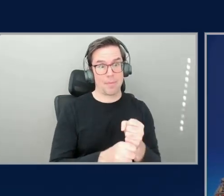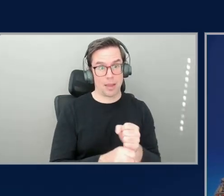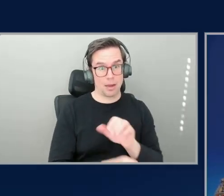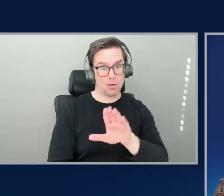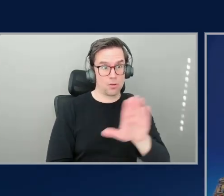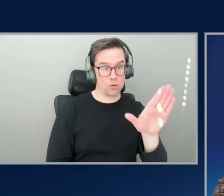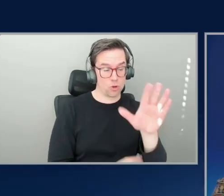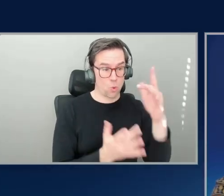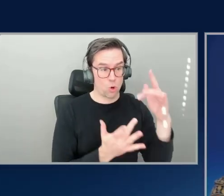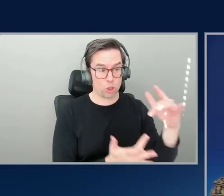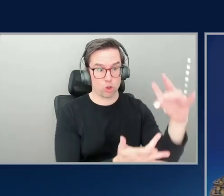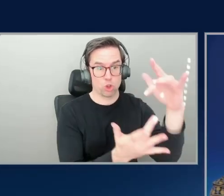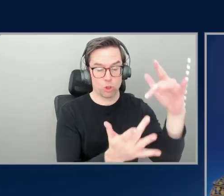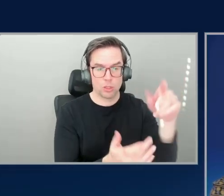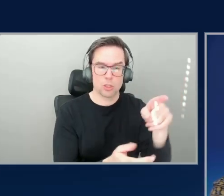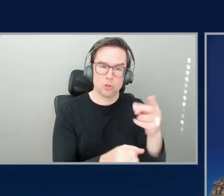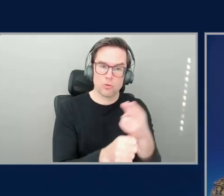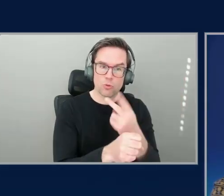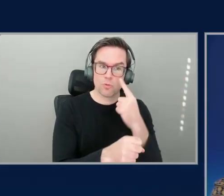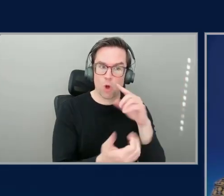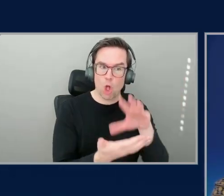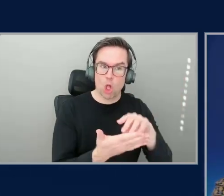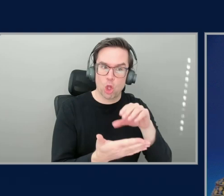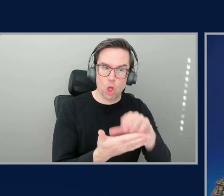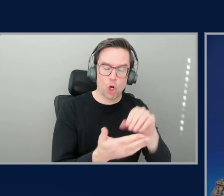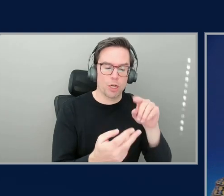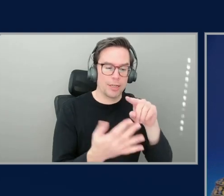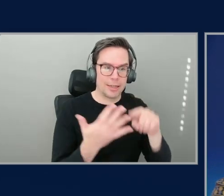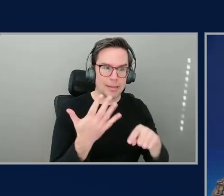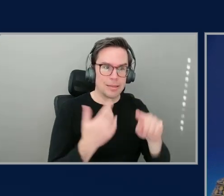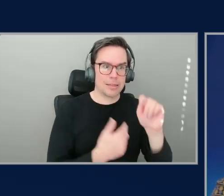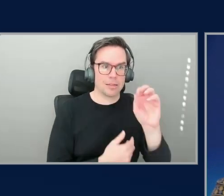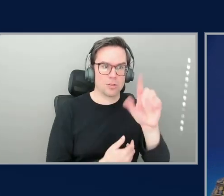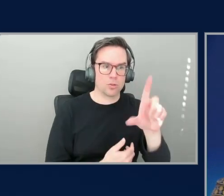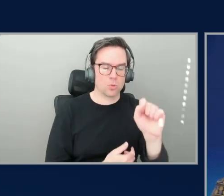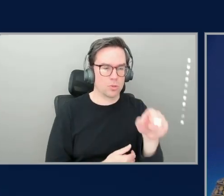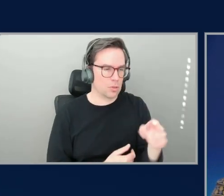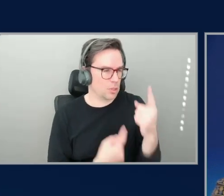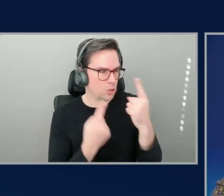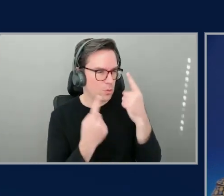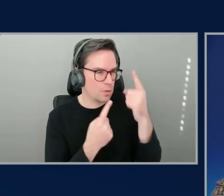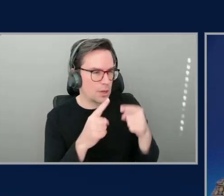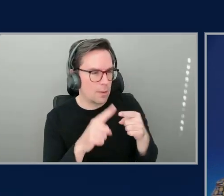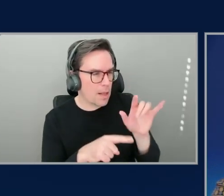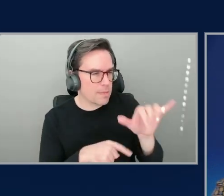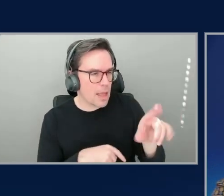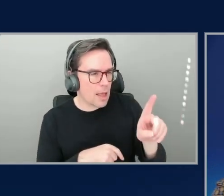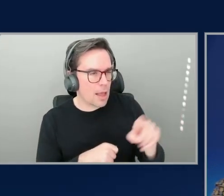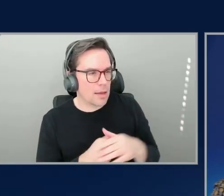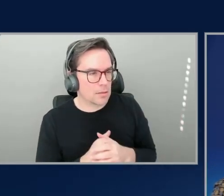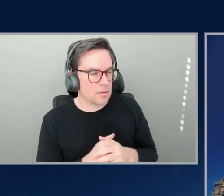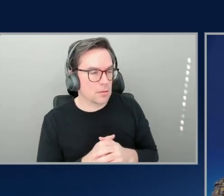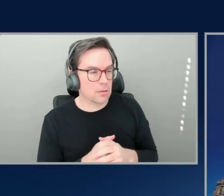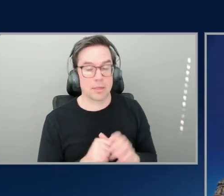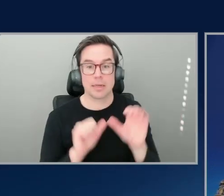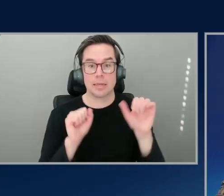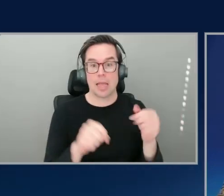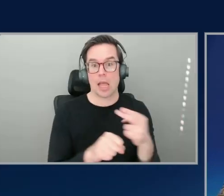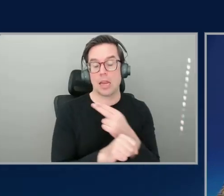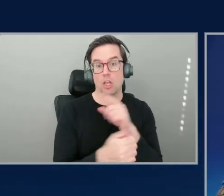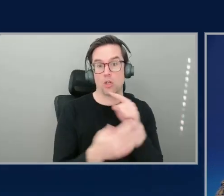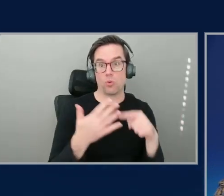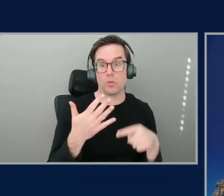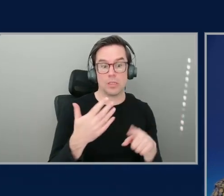these tools, did you consider that at all? Like, can I use these tools to help me pick a language? Can I use these tools to help me pick